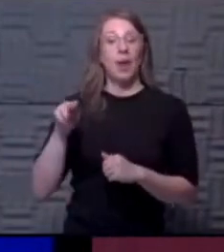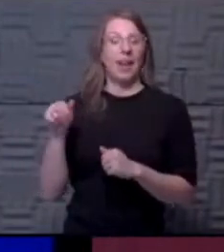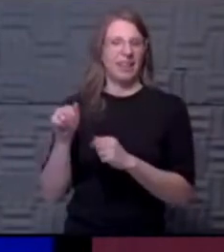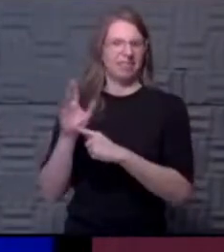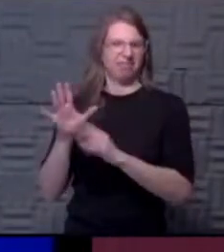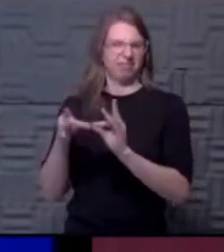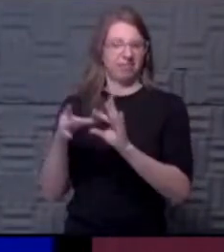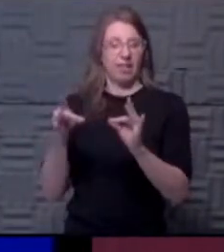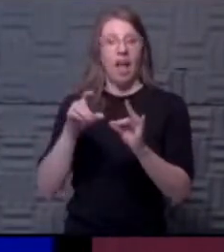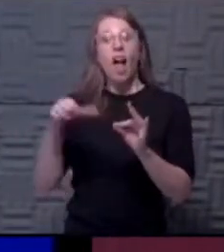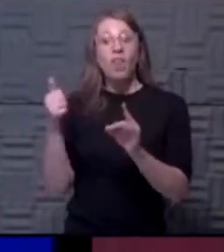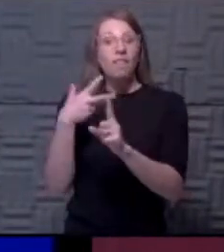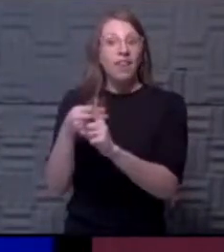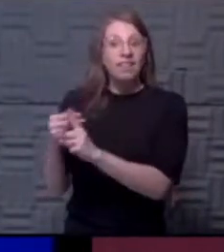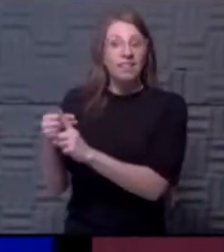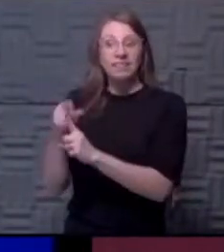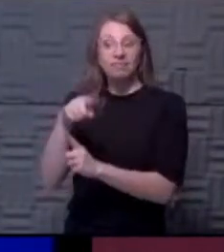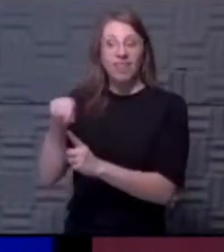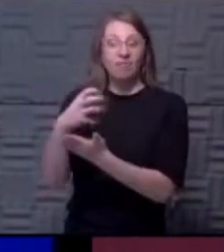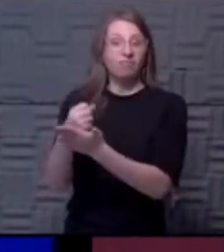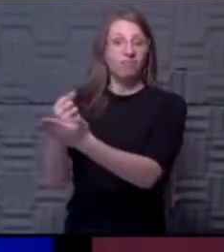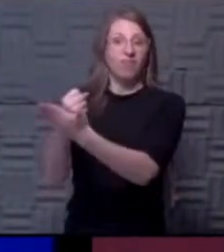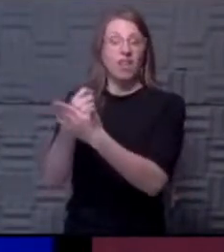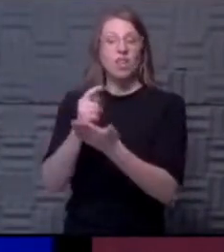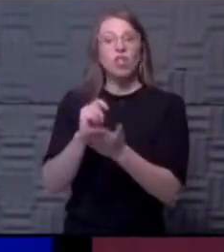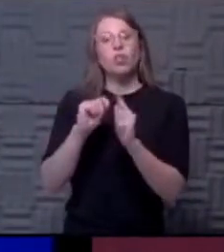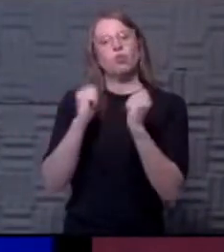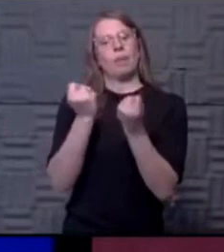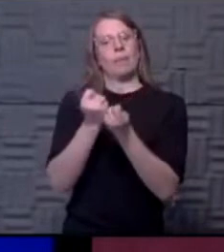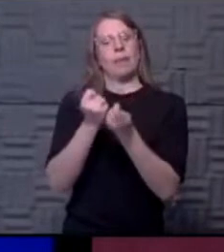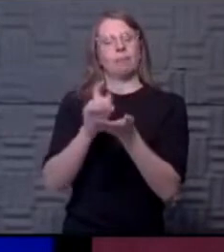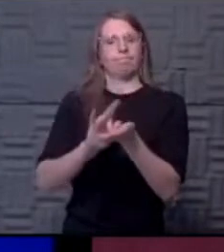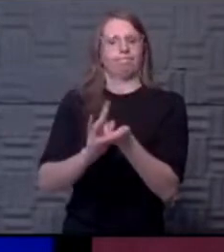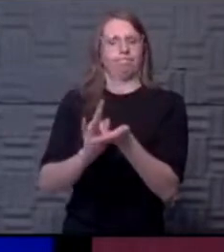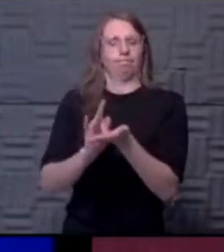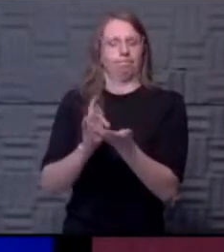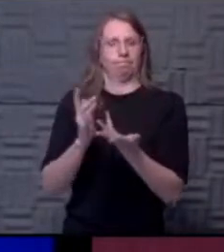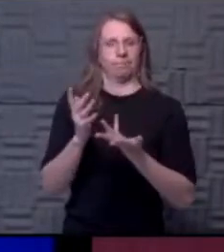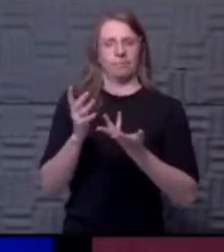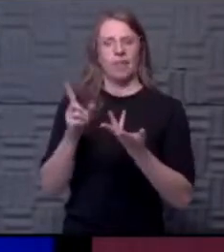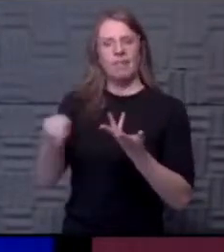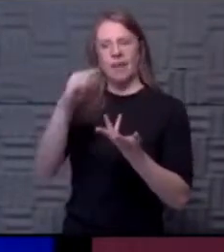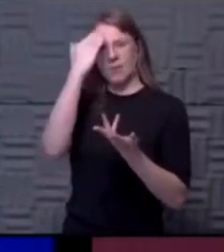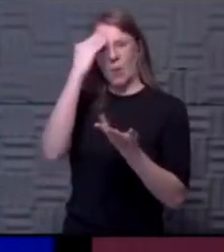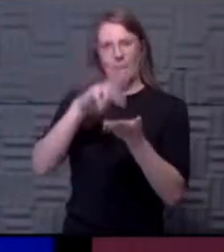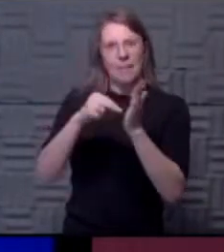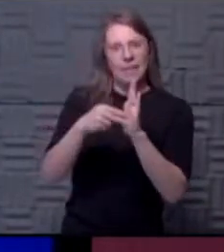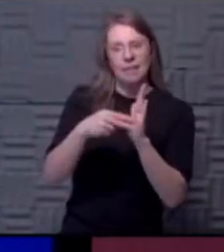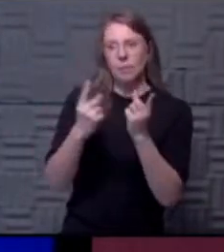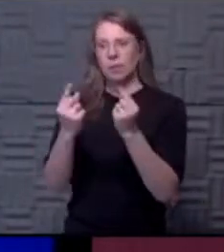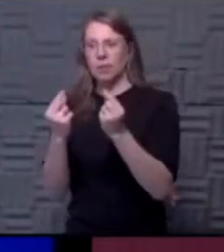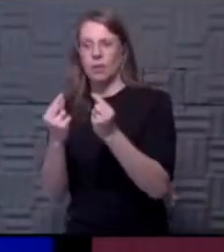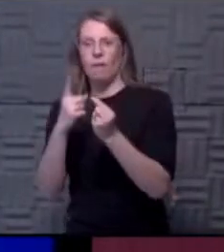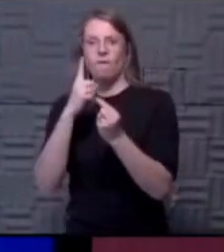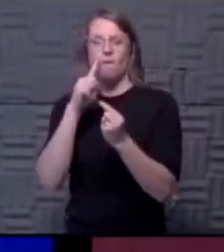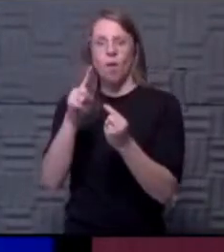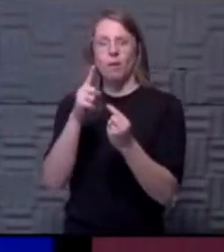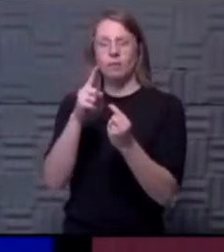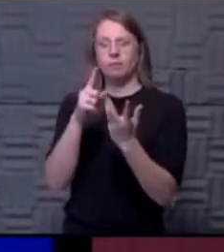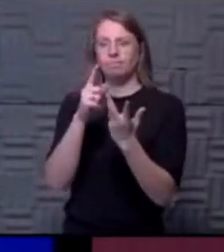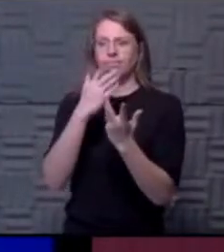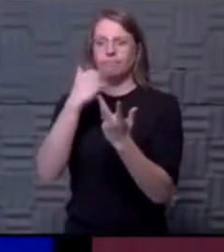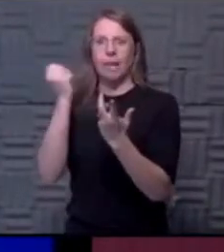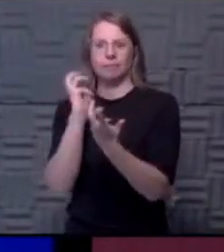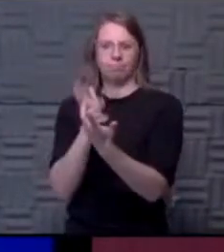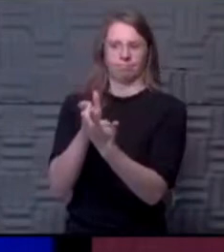other vaccines that are given to these patients. Your treatment team has a good picture of what this means and what you might do to make sure you get the best bang for your buck from your